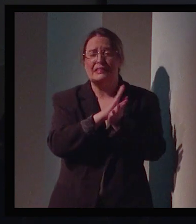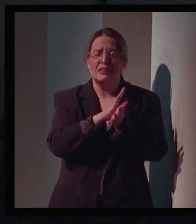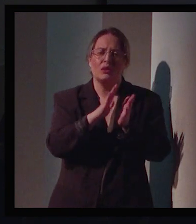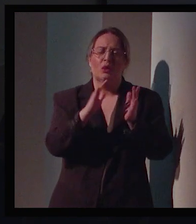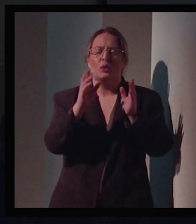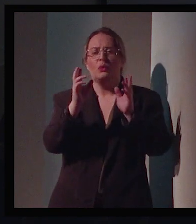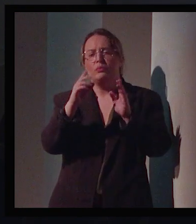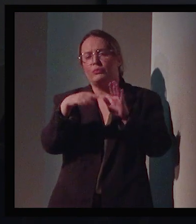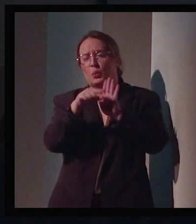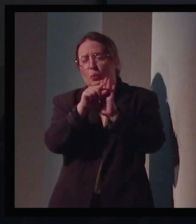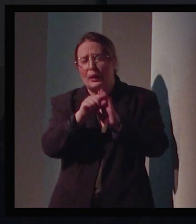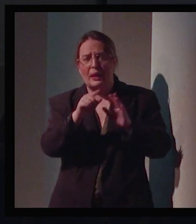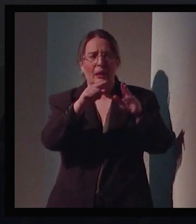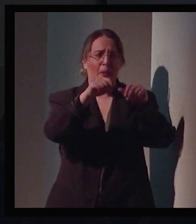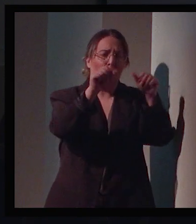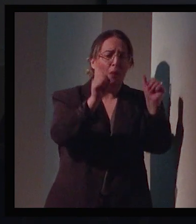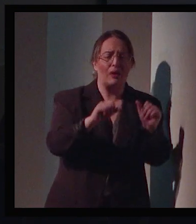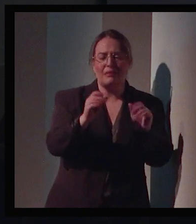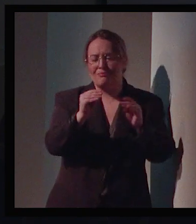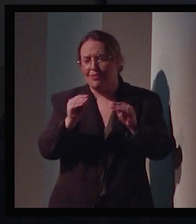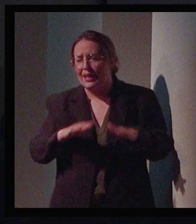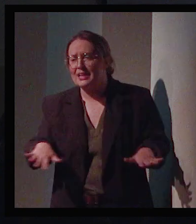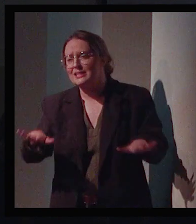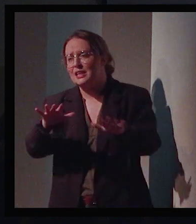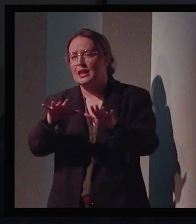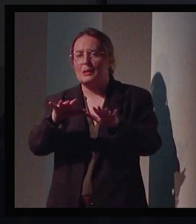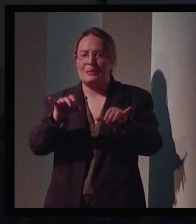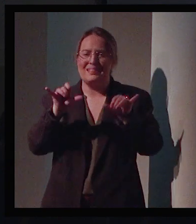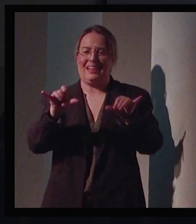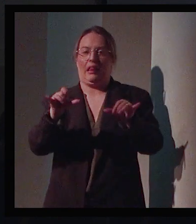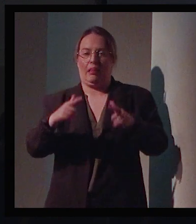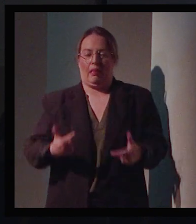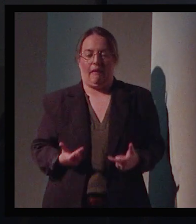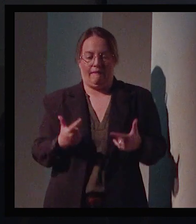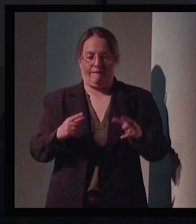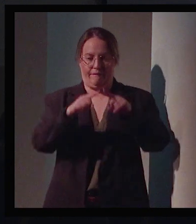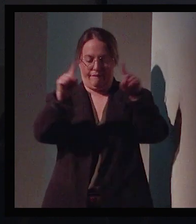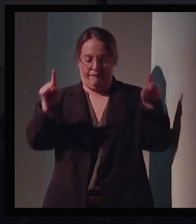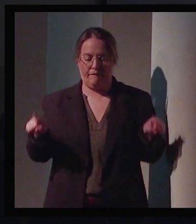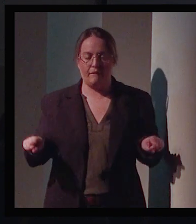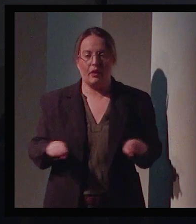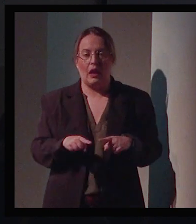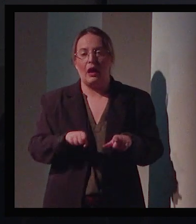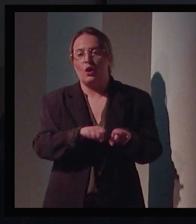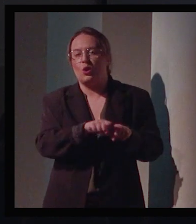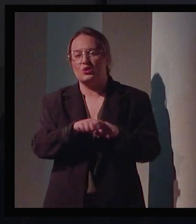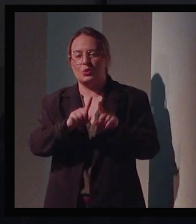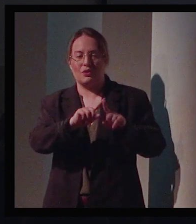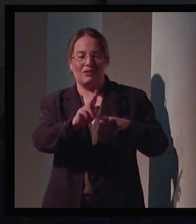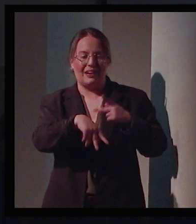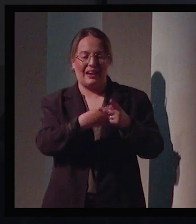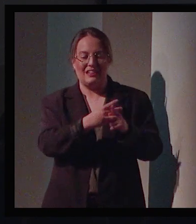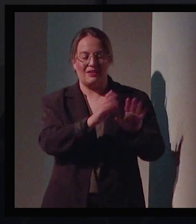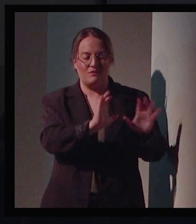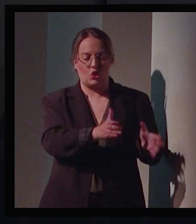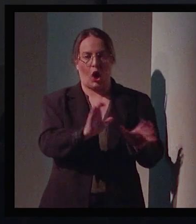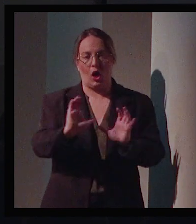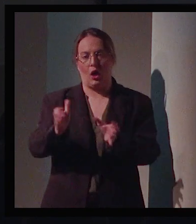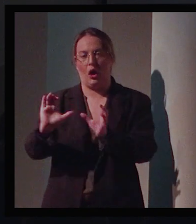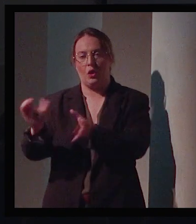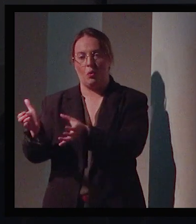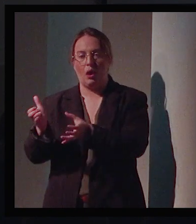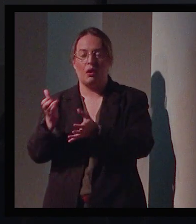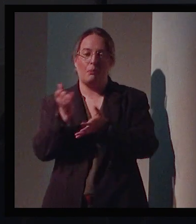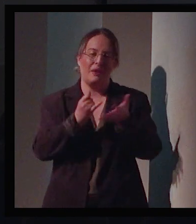portraiture, landscapes, still life, and finally at the very, very bottom were so-called genre paintings or scenes from